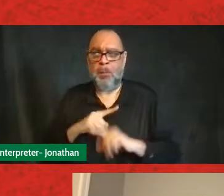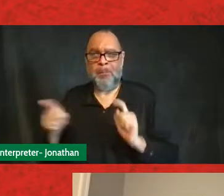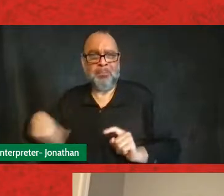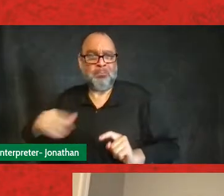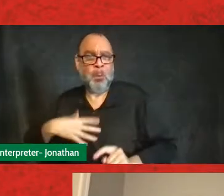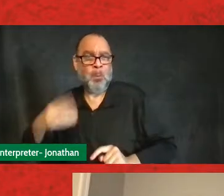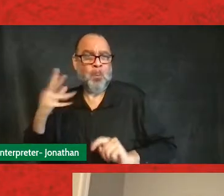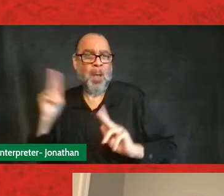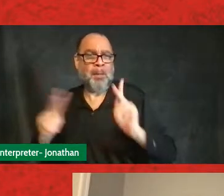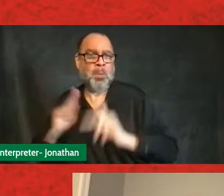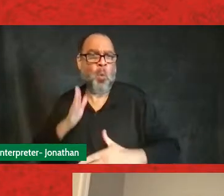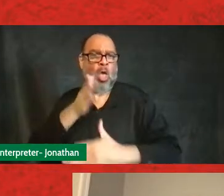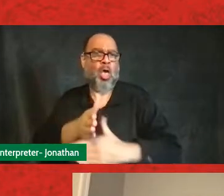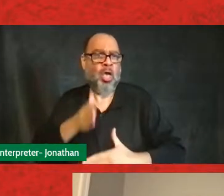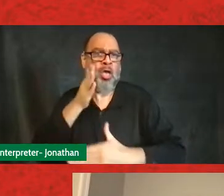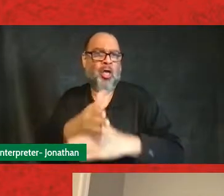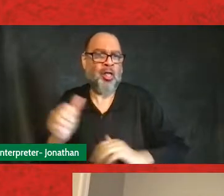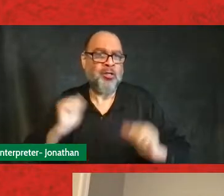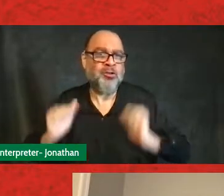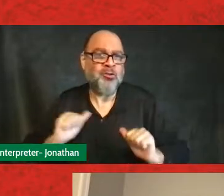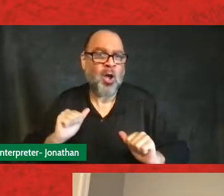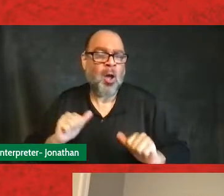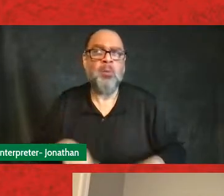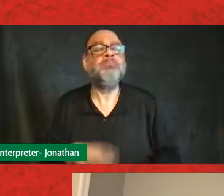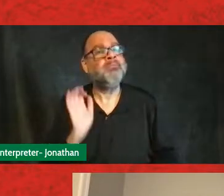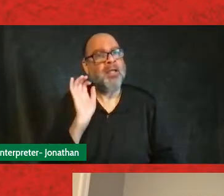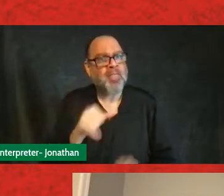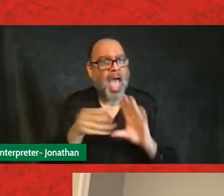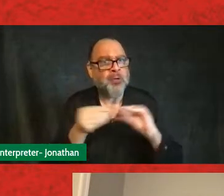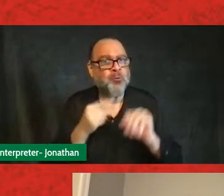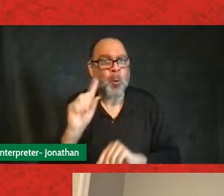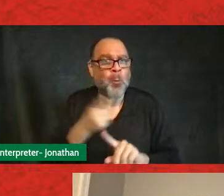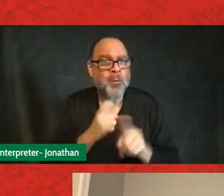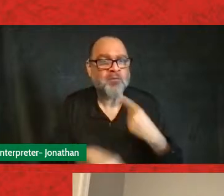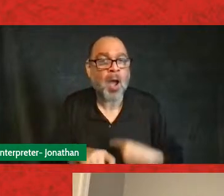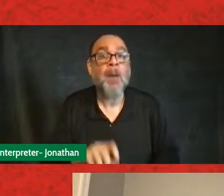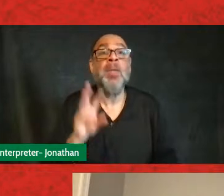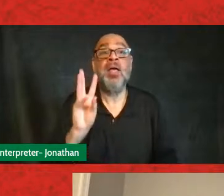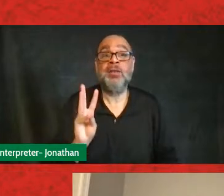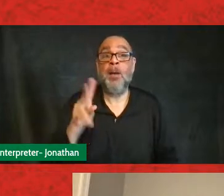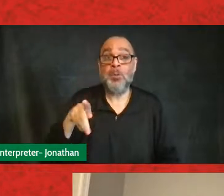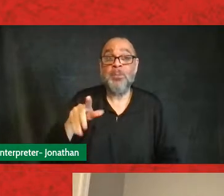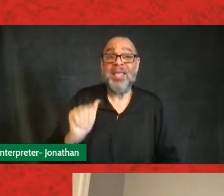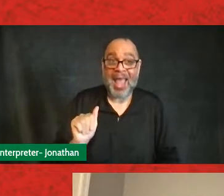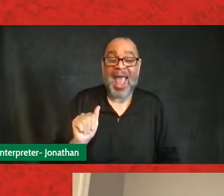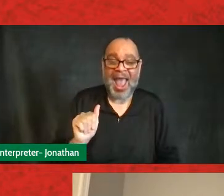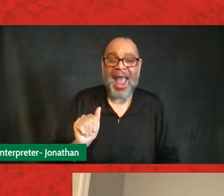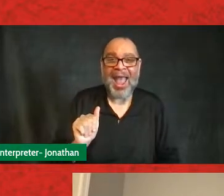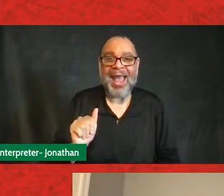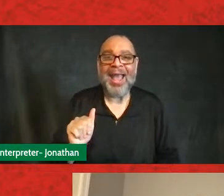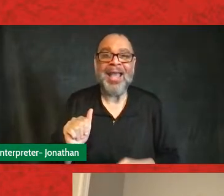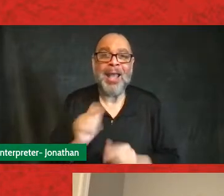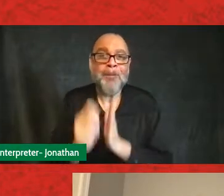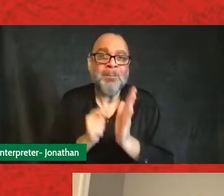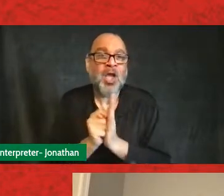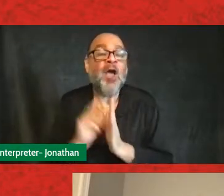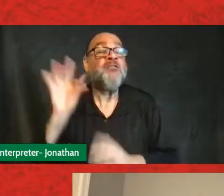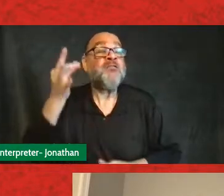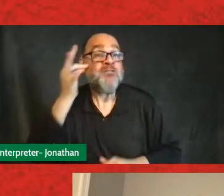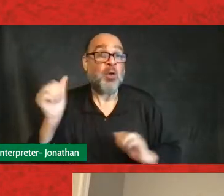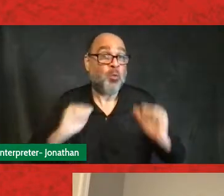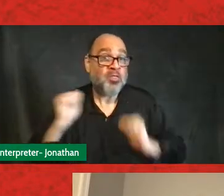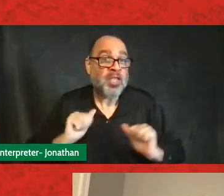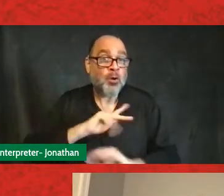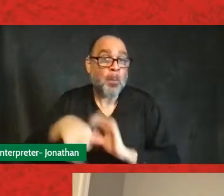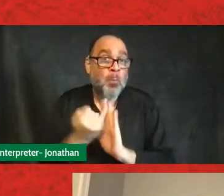show. Where does the legend come from? First, during the WPA period, Federal Theater Project, they were doing all of